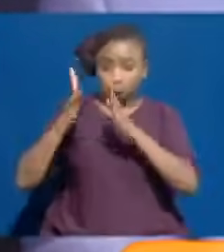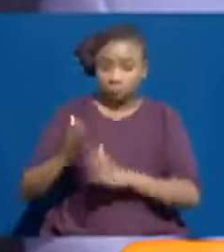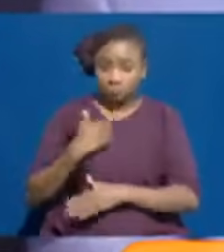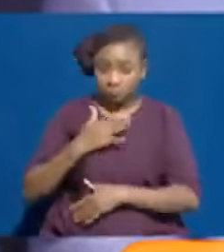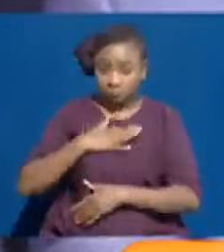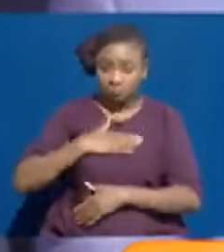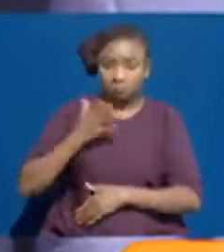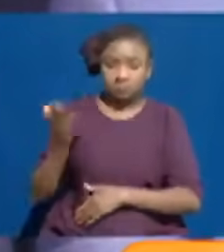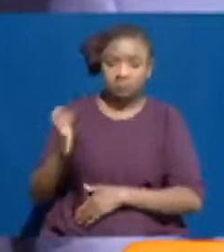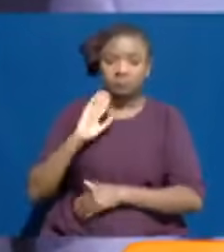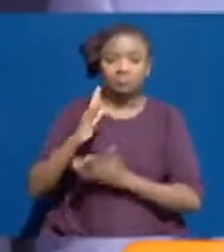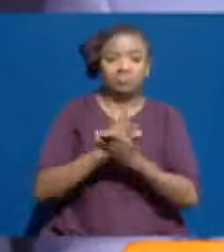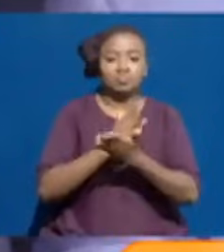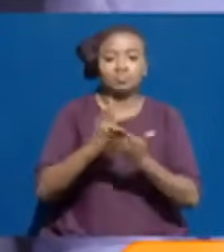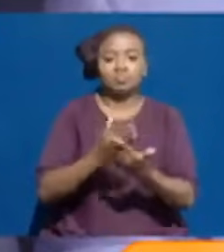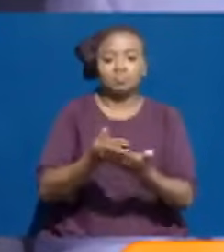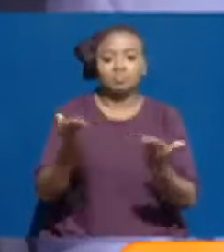share.